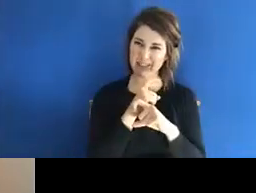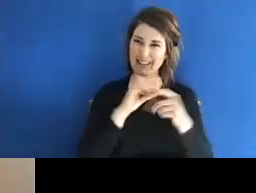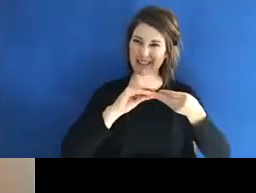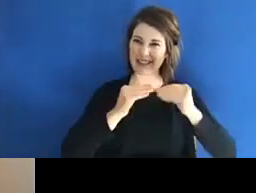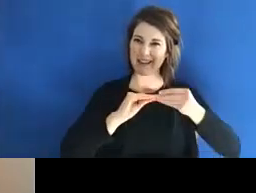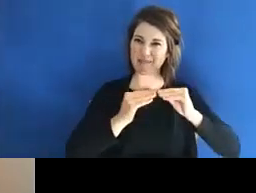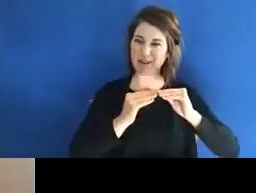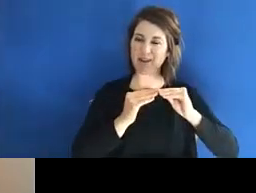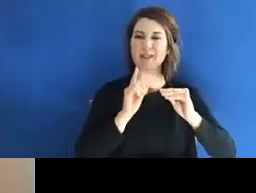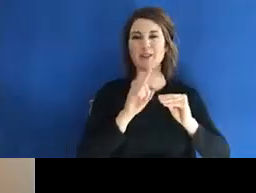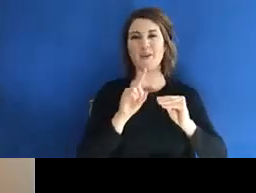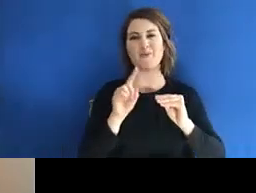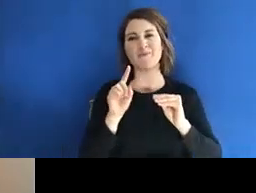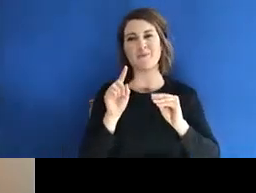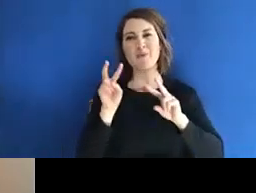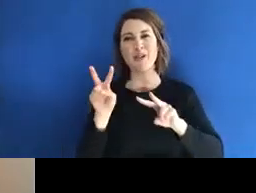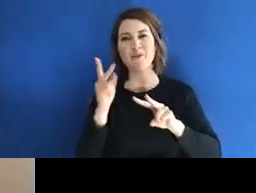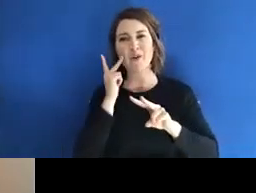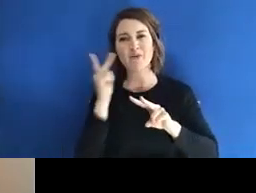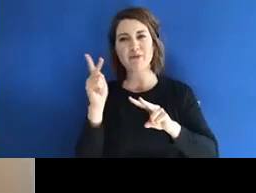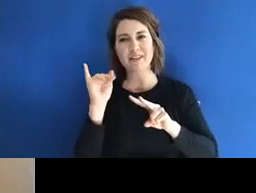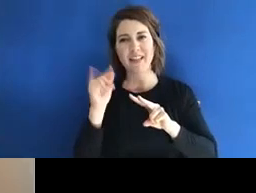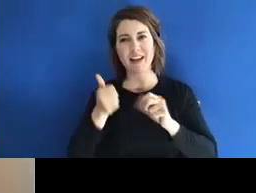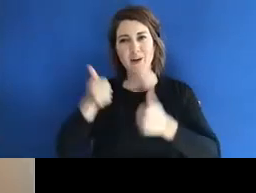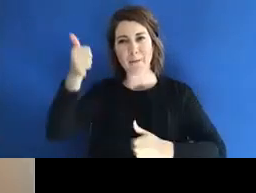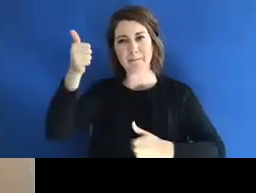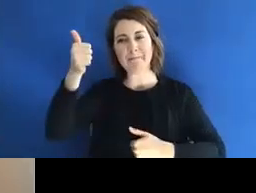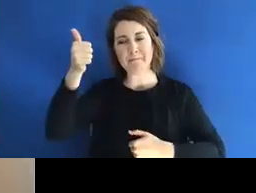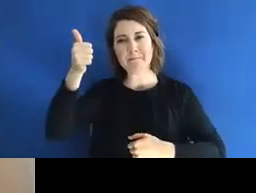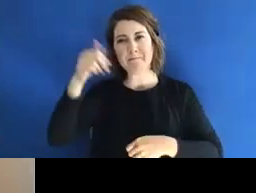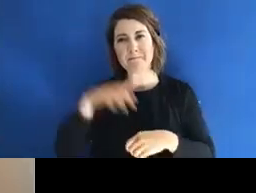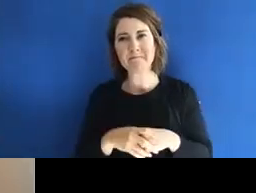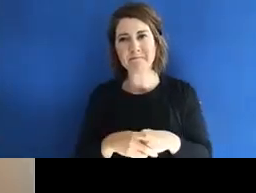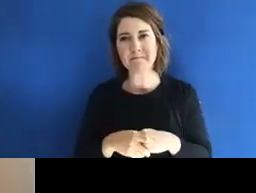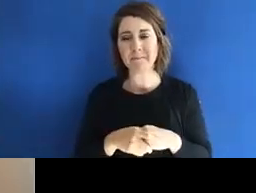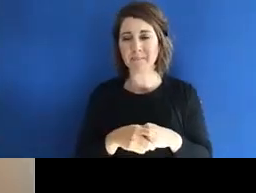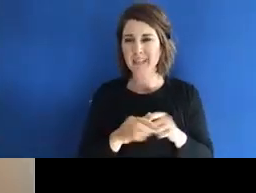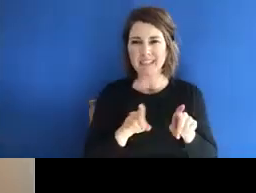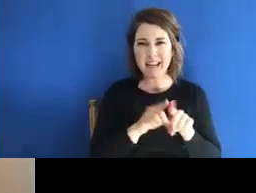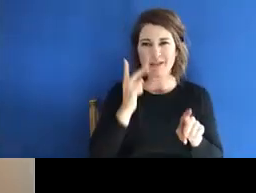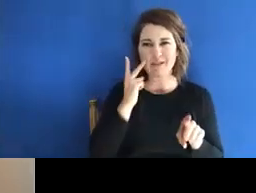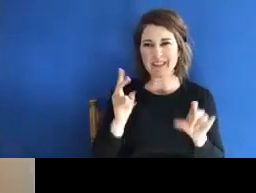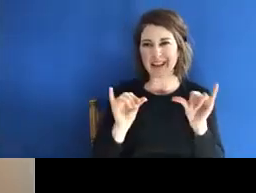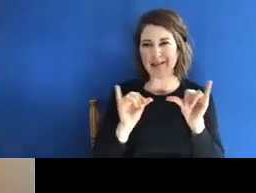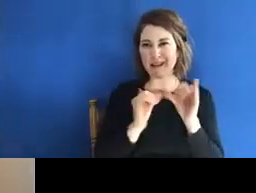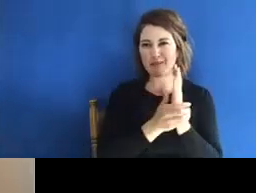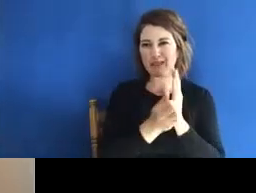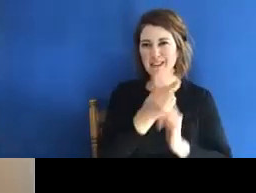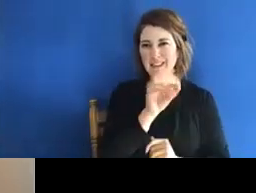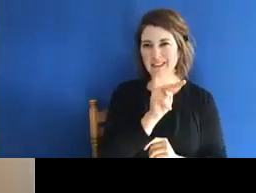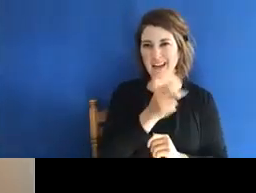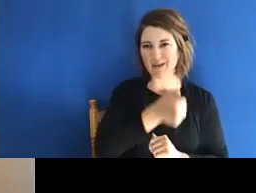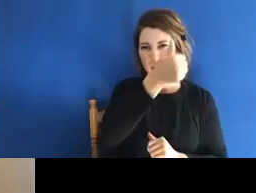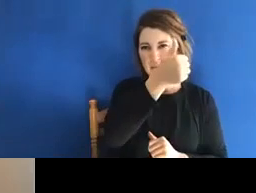that indicator grow, just like the measurable skill gains rate has grown over the past 3 years. On the